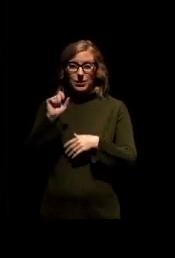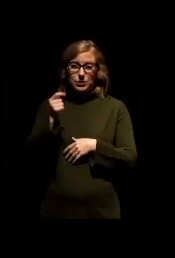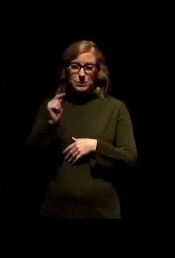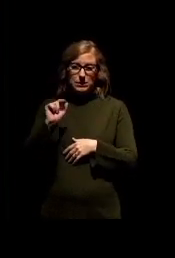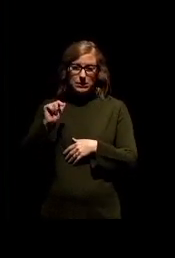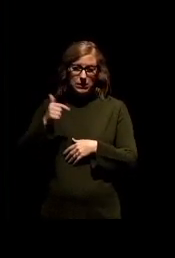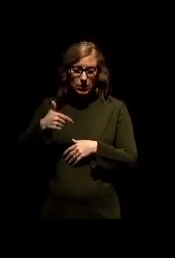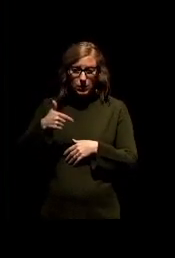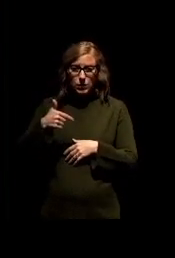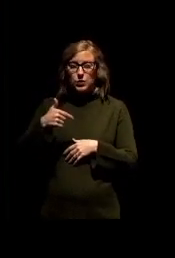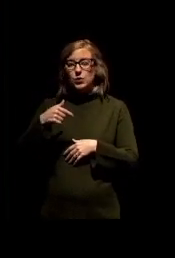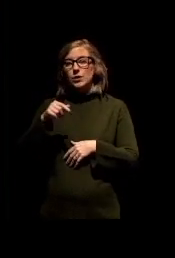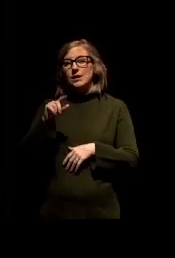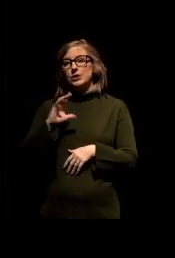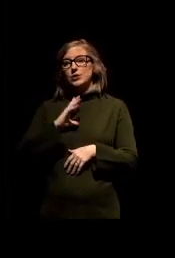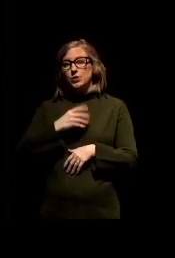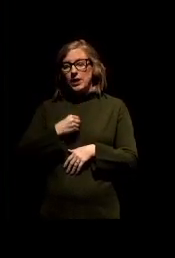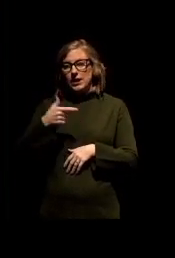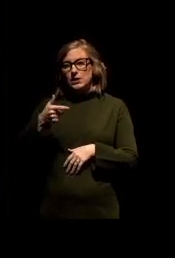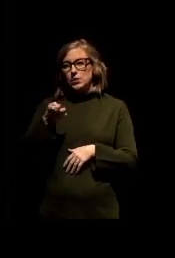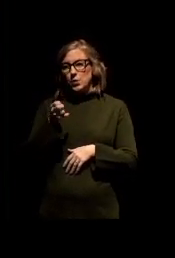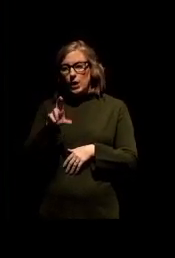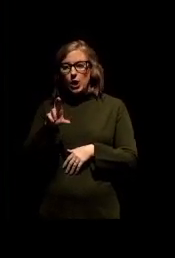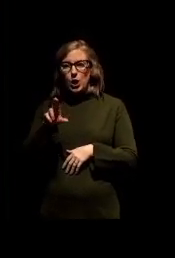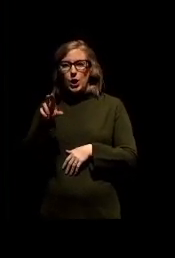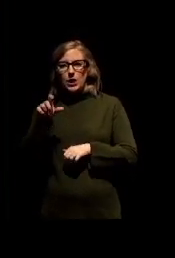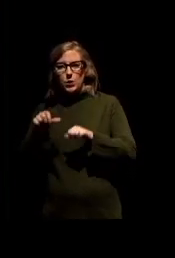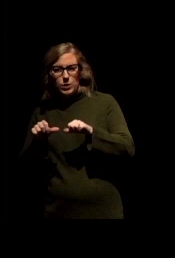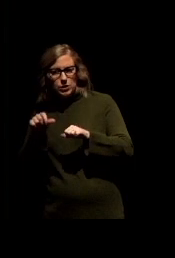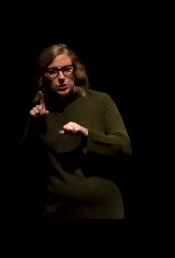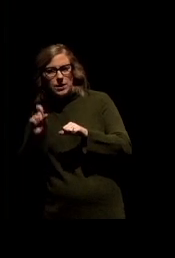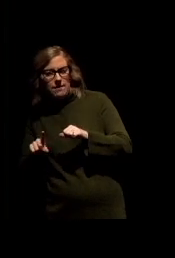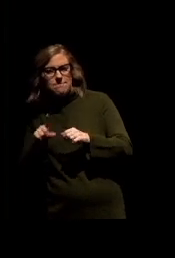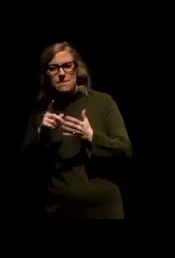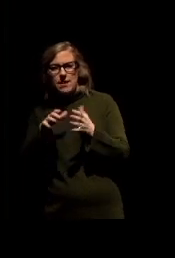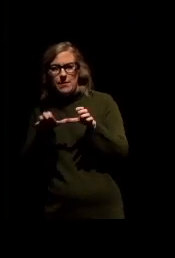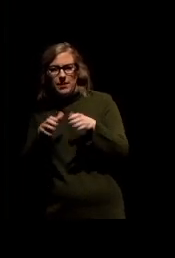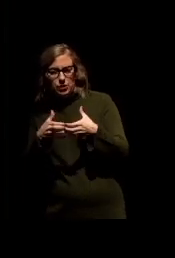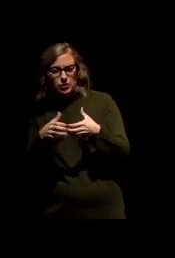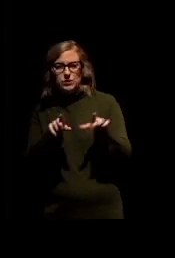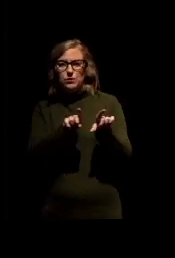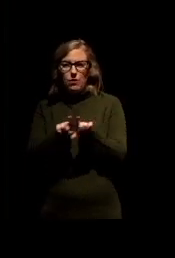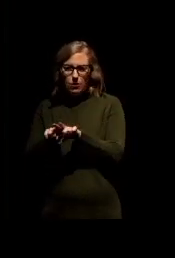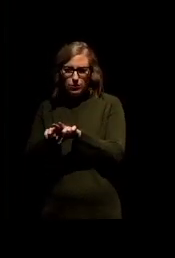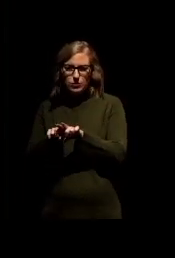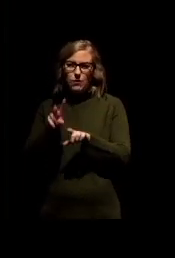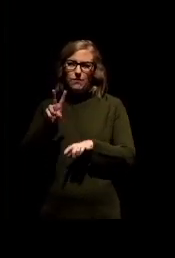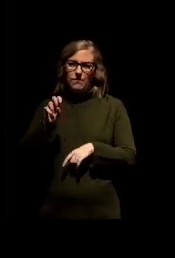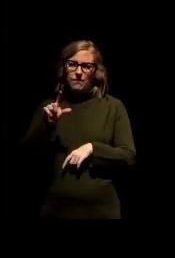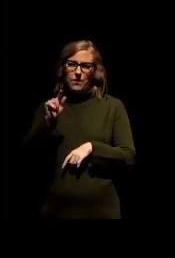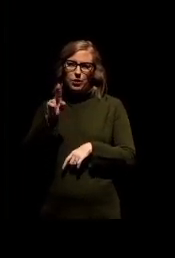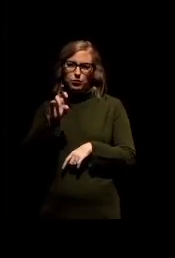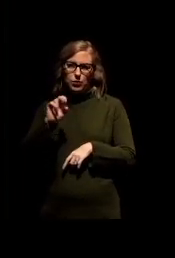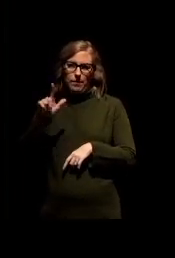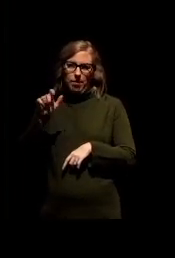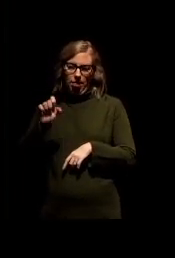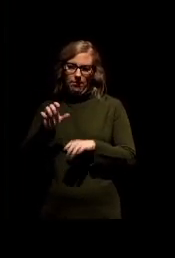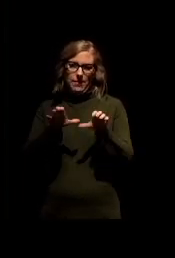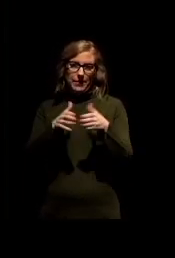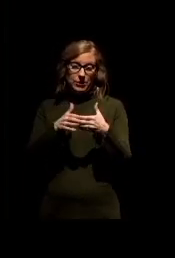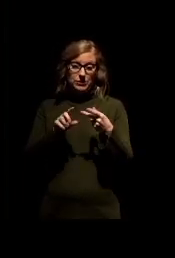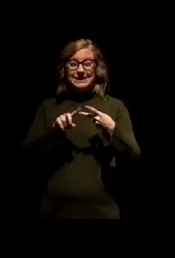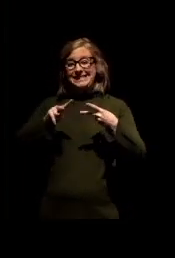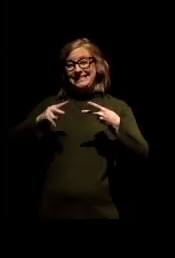populations. He also studies the role of healthcare reforms and on vulnerable populations. Our second speaker today will be